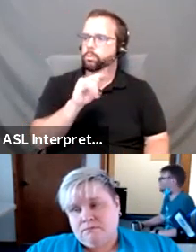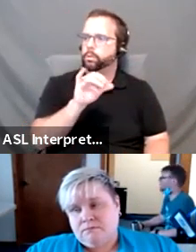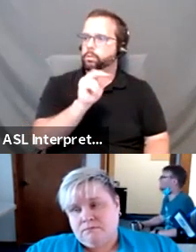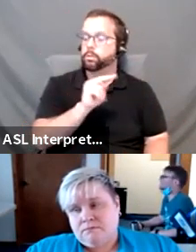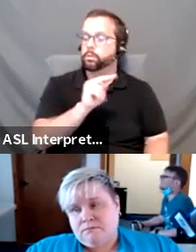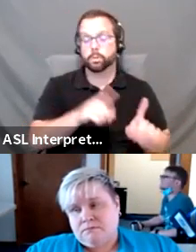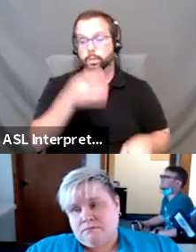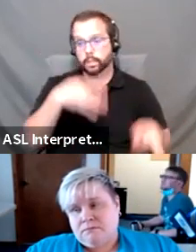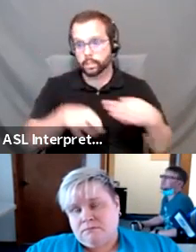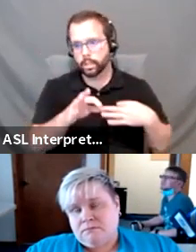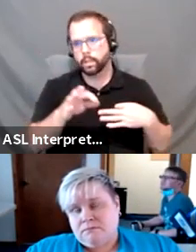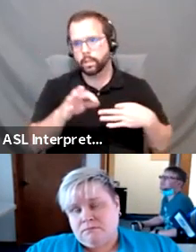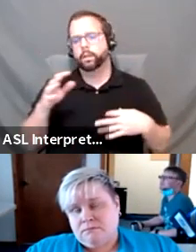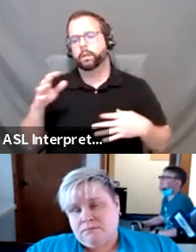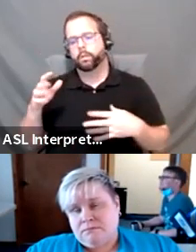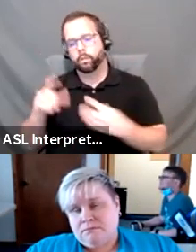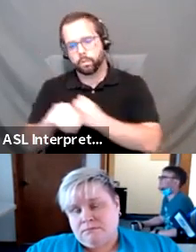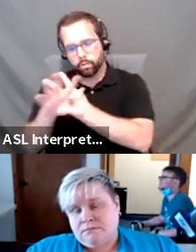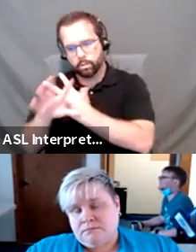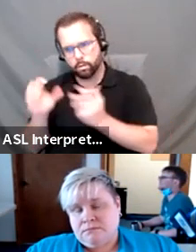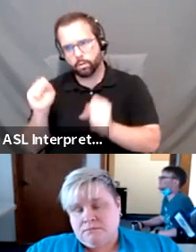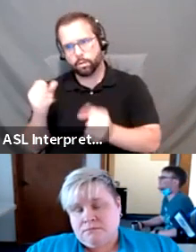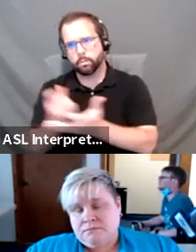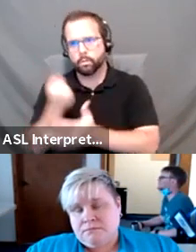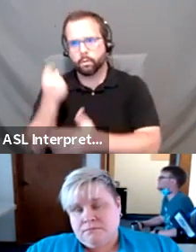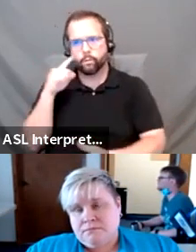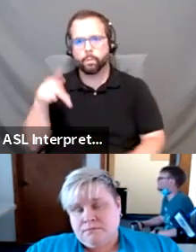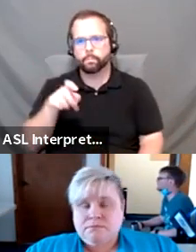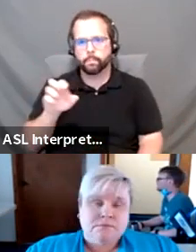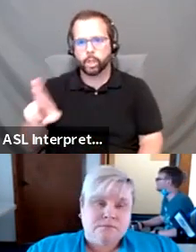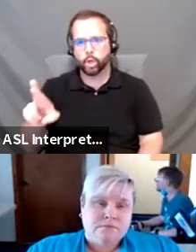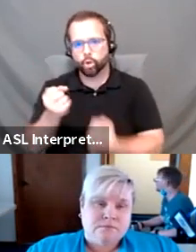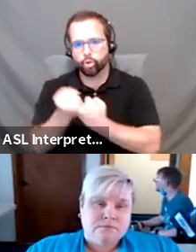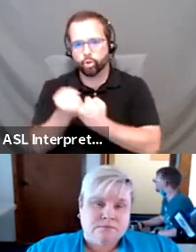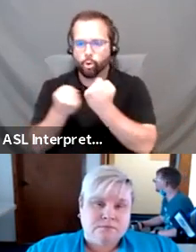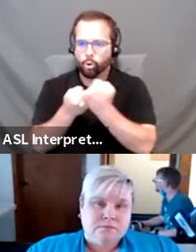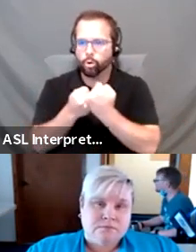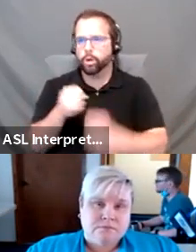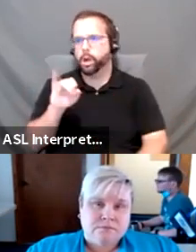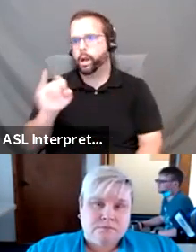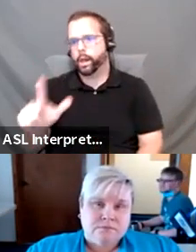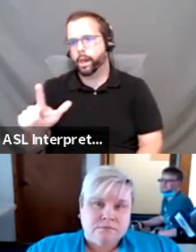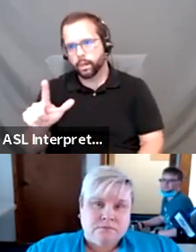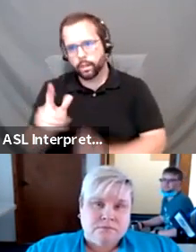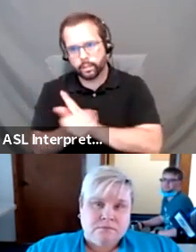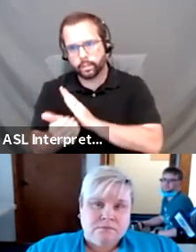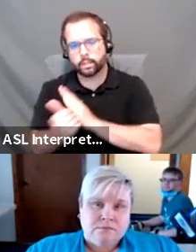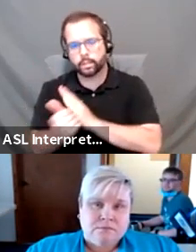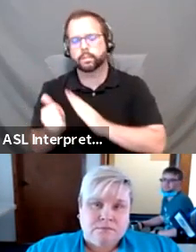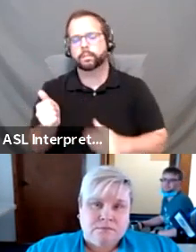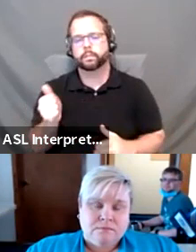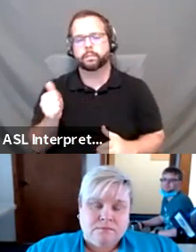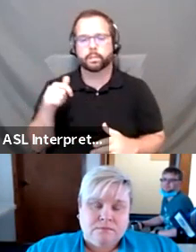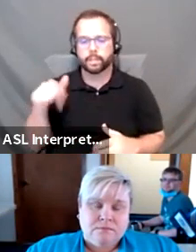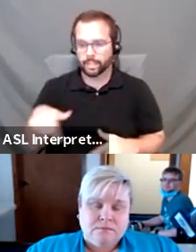sport, IL skills, anything like that that we do. And we've had regular events this whole pandemic. And they've been really good